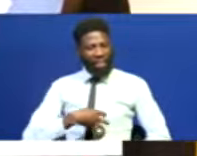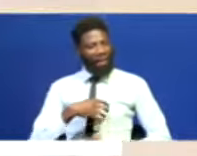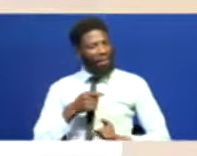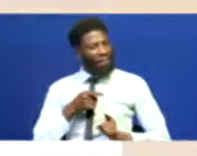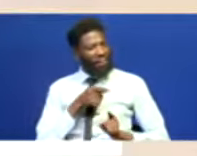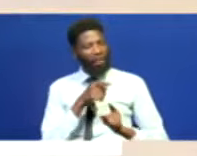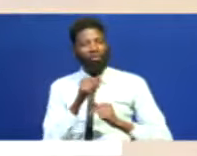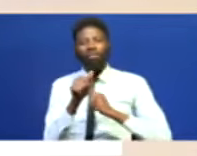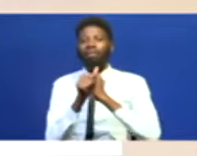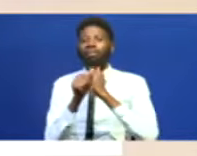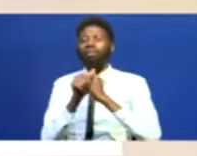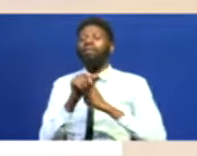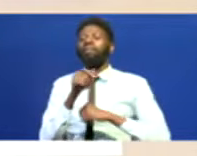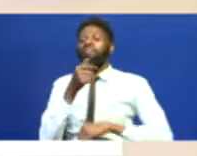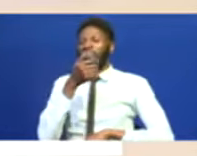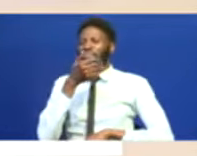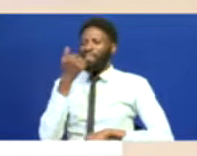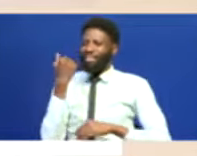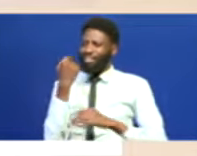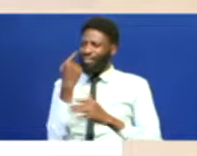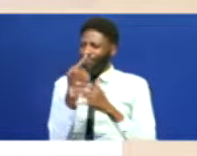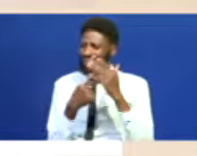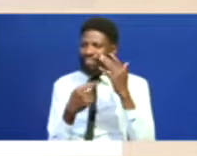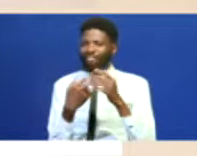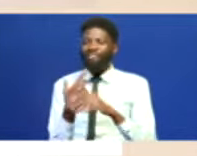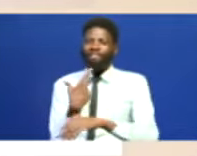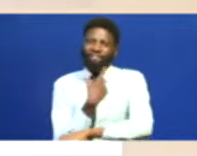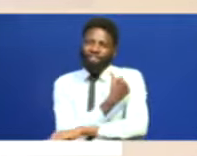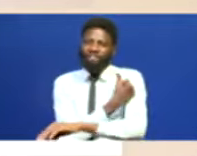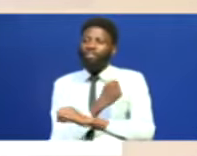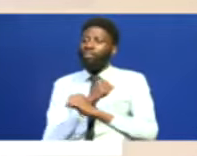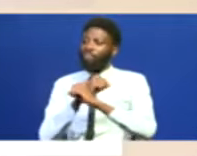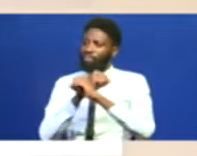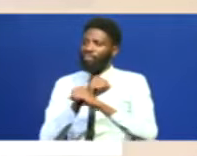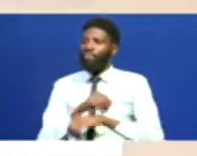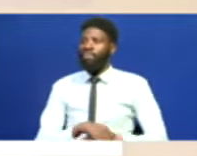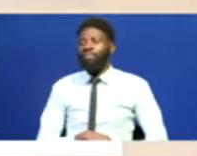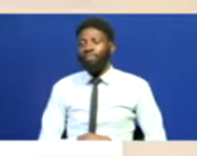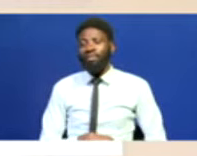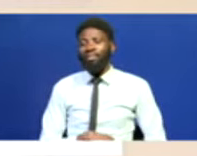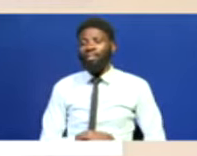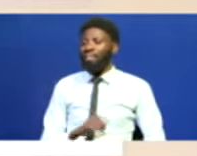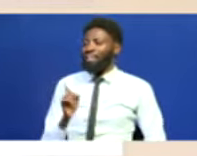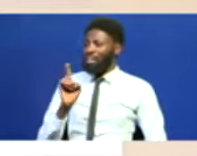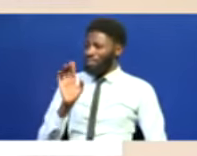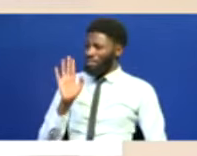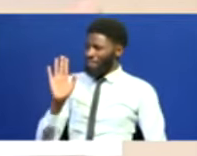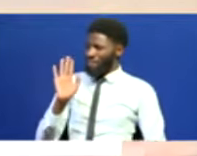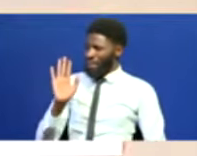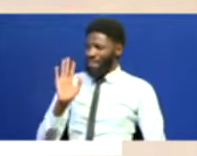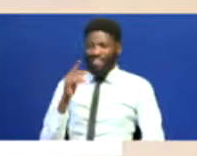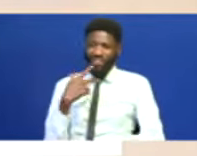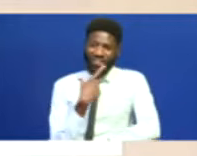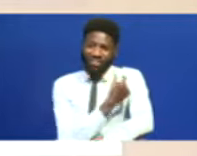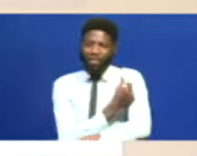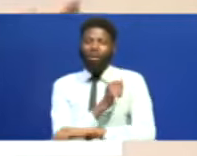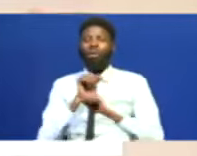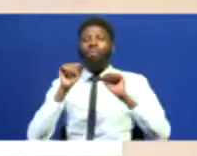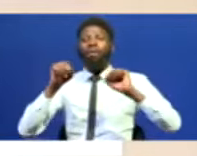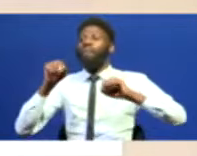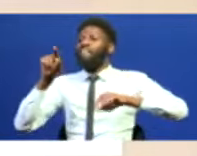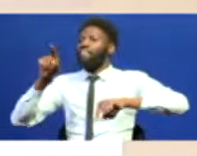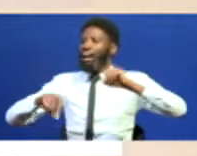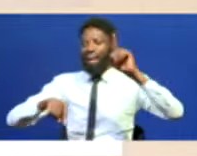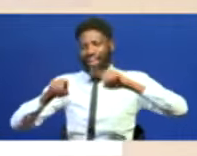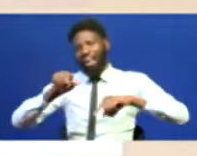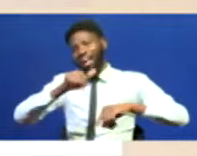chanjo. The vaccine that is going to be given to Nairobi might be different from the brand that is given to other areas. So we have